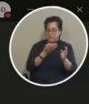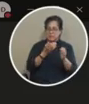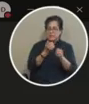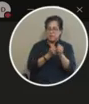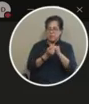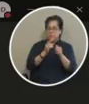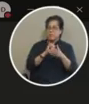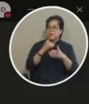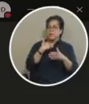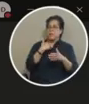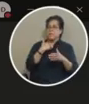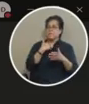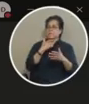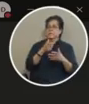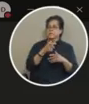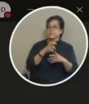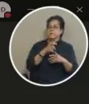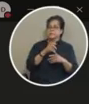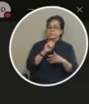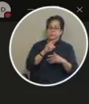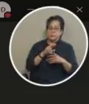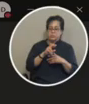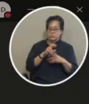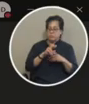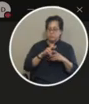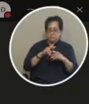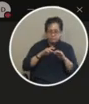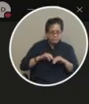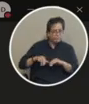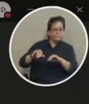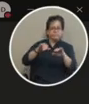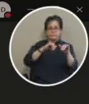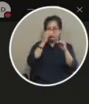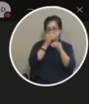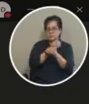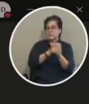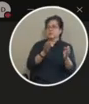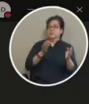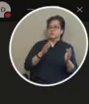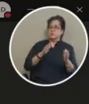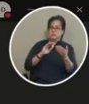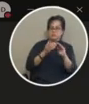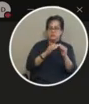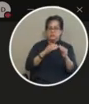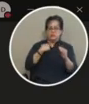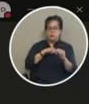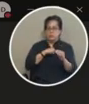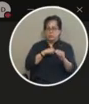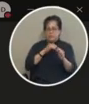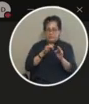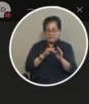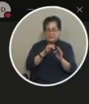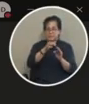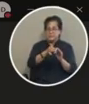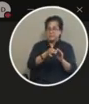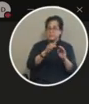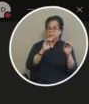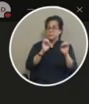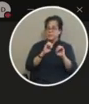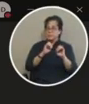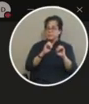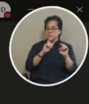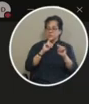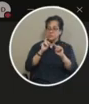who has at-risk populations, or even do across the board notification to the city that we've extended the emergency